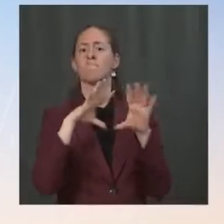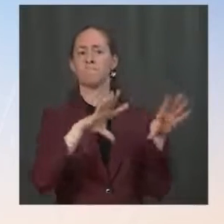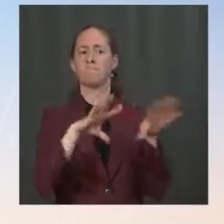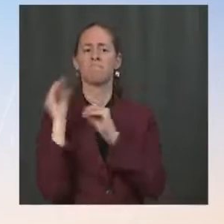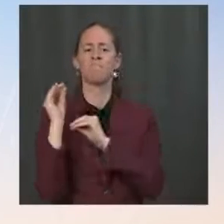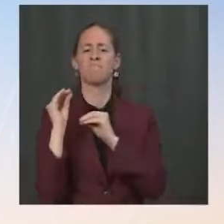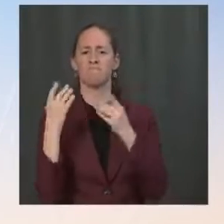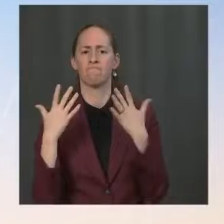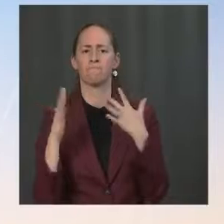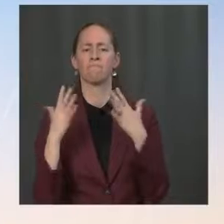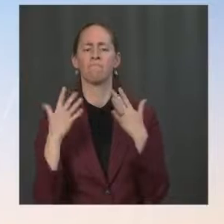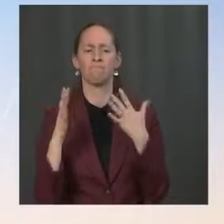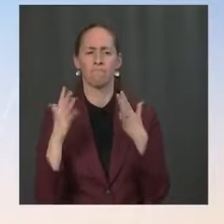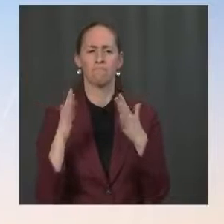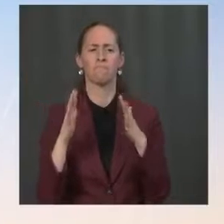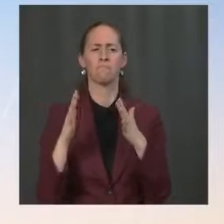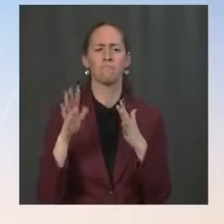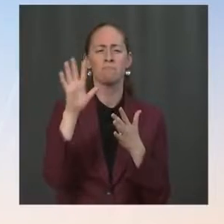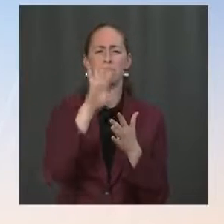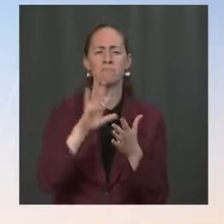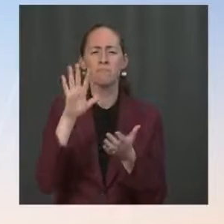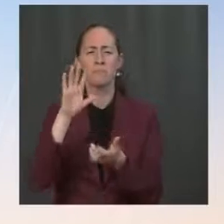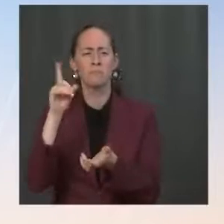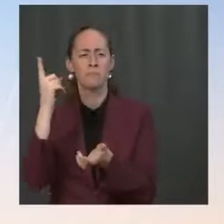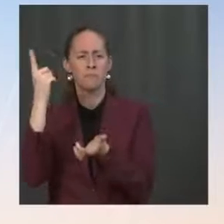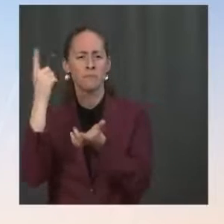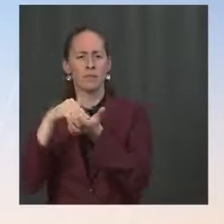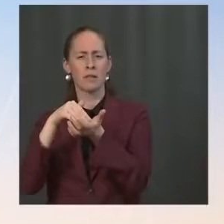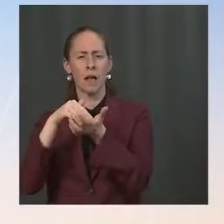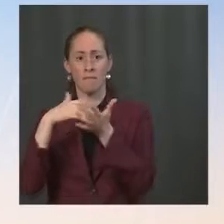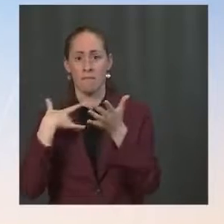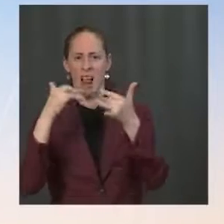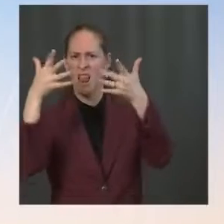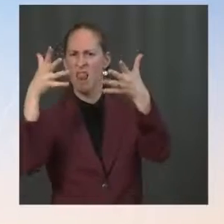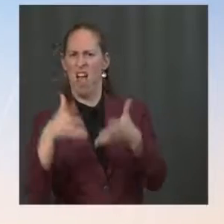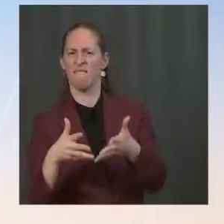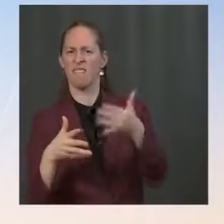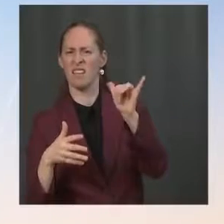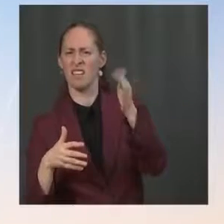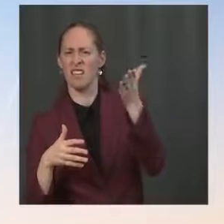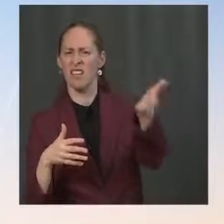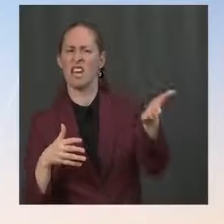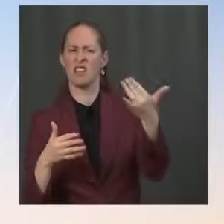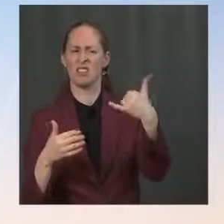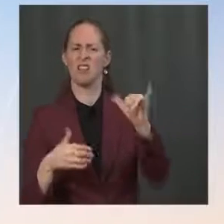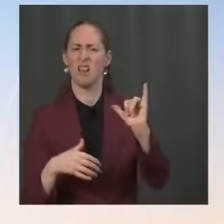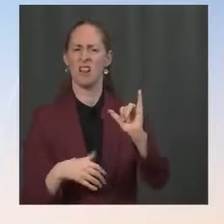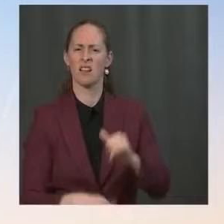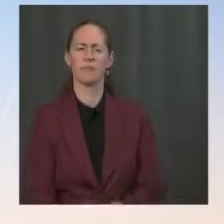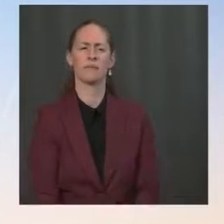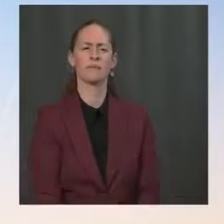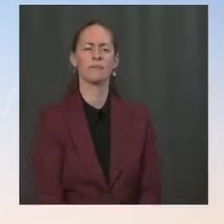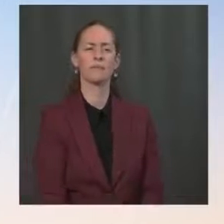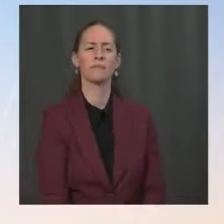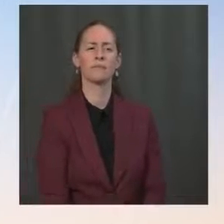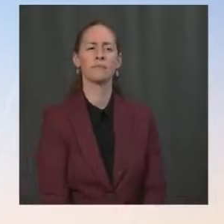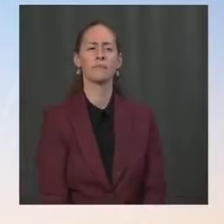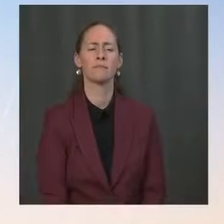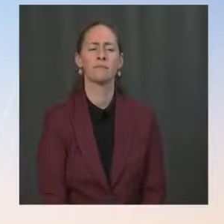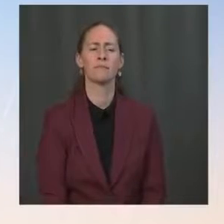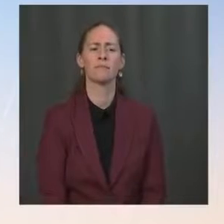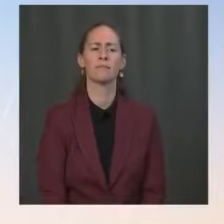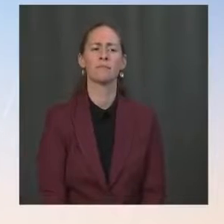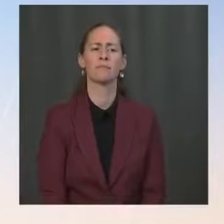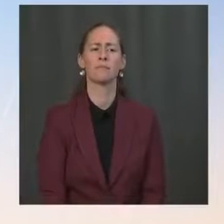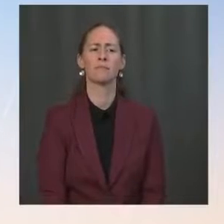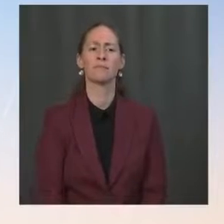1,000 that we believe remain in Afghanistan, and the vast majority, over 2/3, informed us they were taking steps